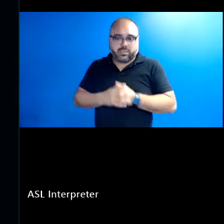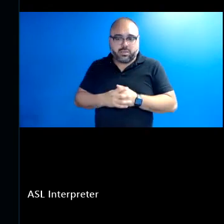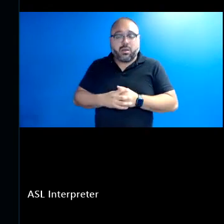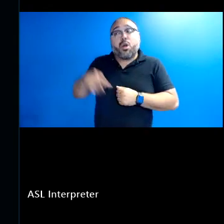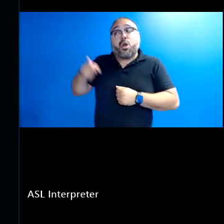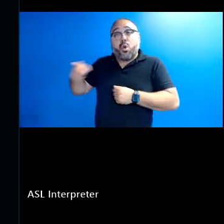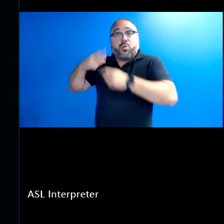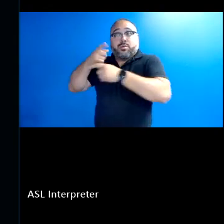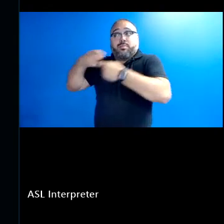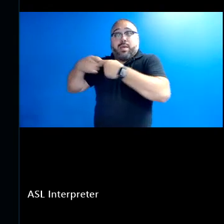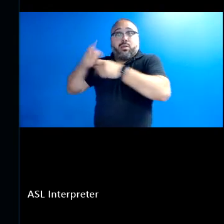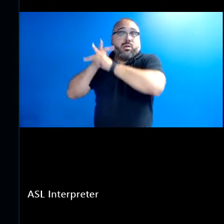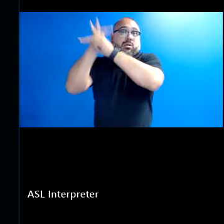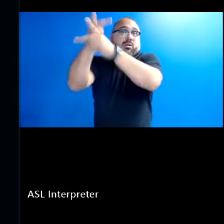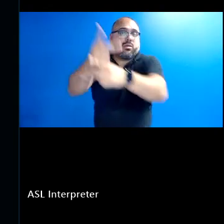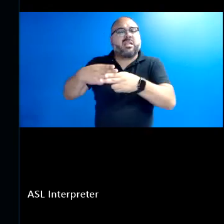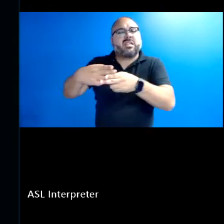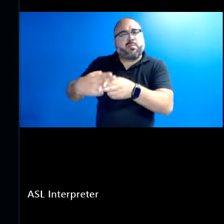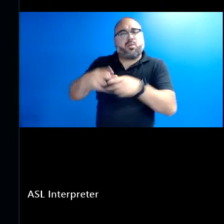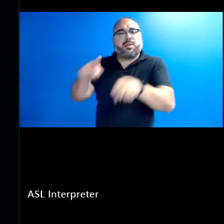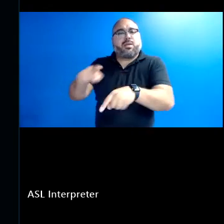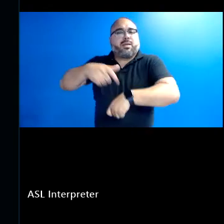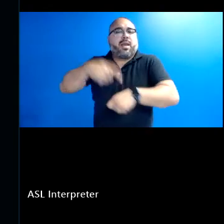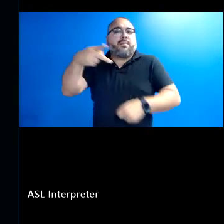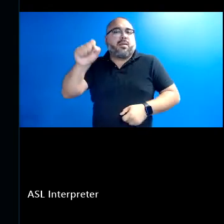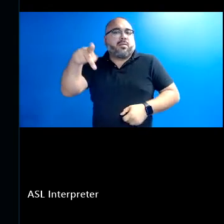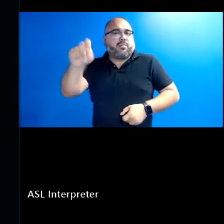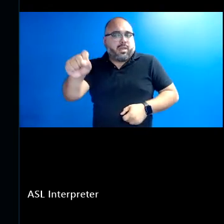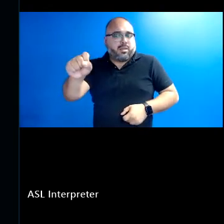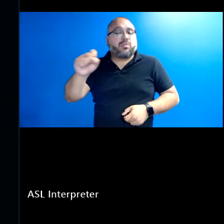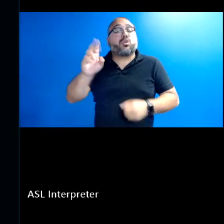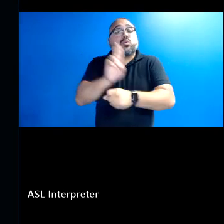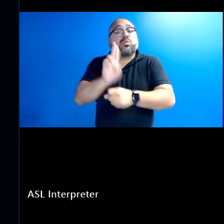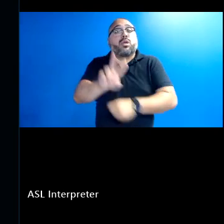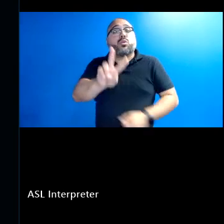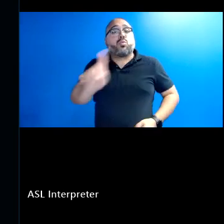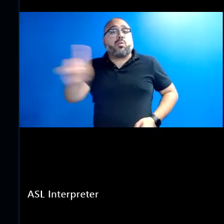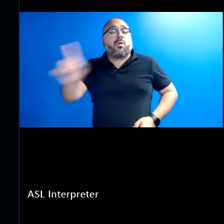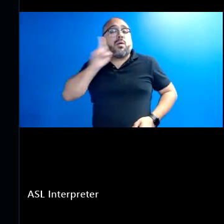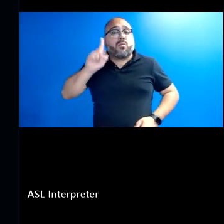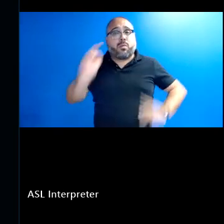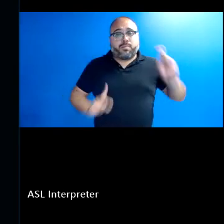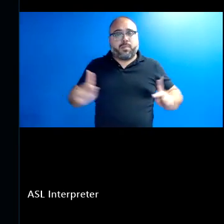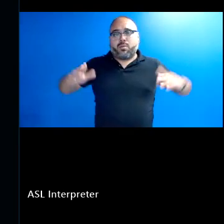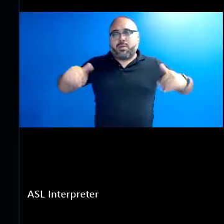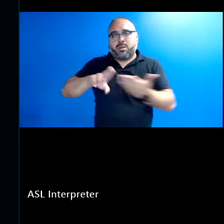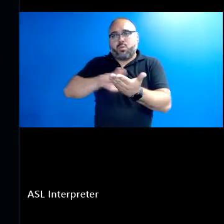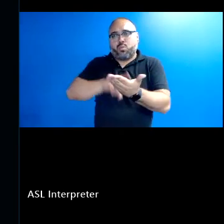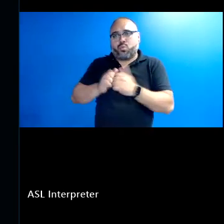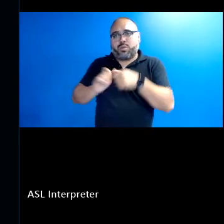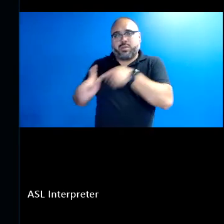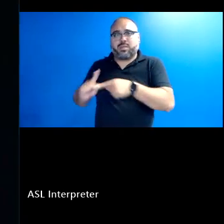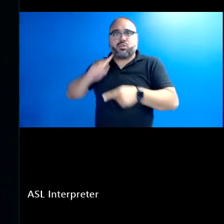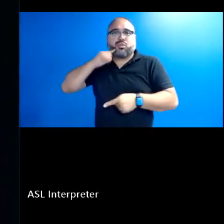out temporary batteries during a PSPS event through 2-in-1 for customers that have not enrolled in the Critical Care Backup